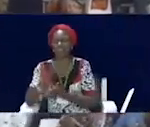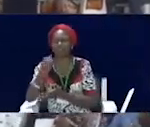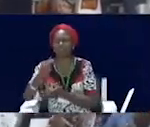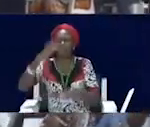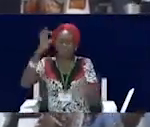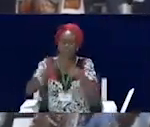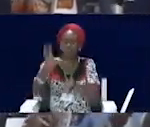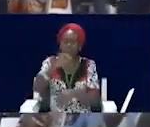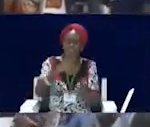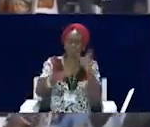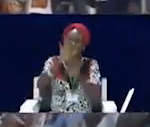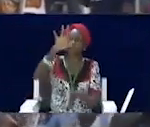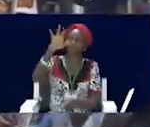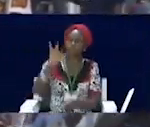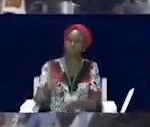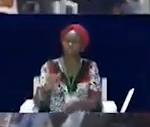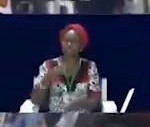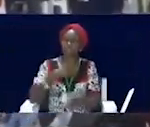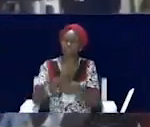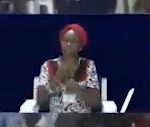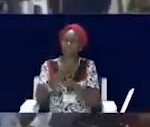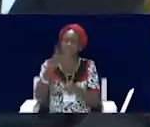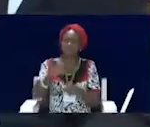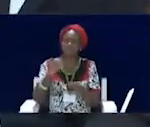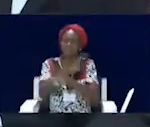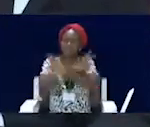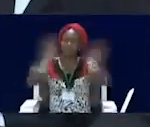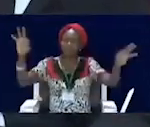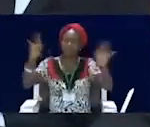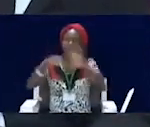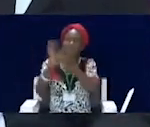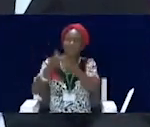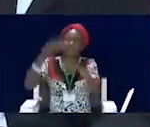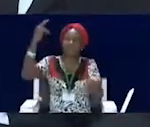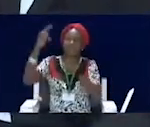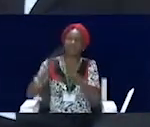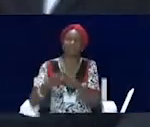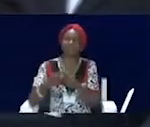Touch them spiritually and make them free.